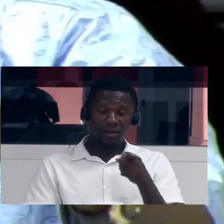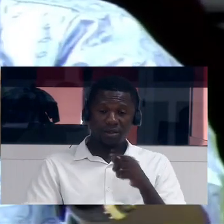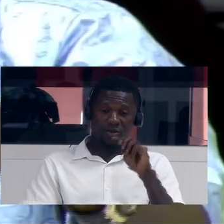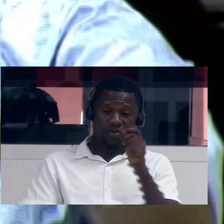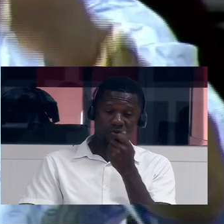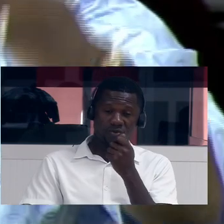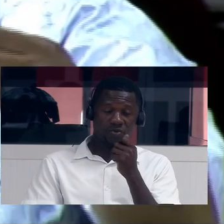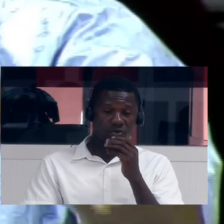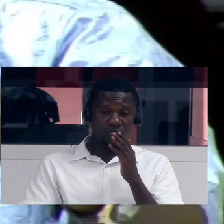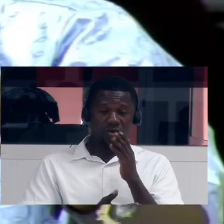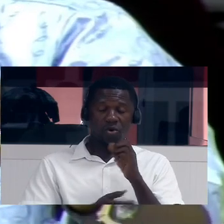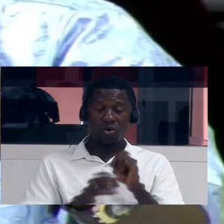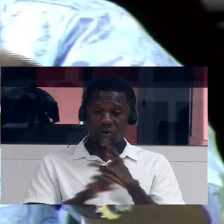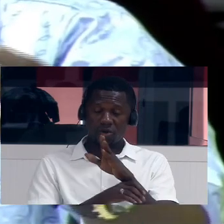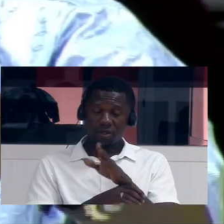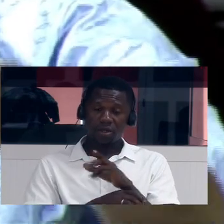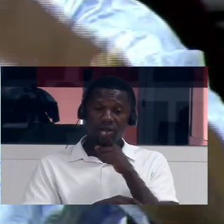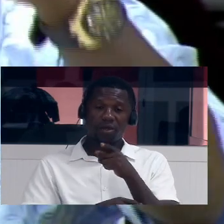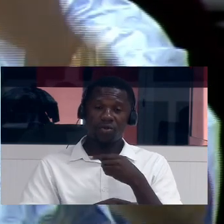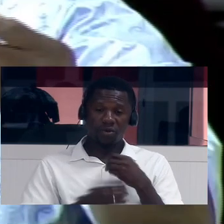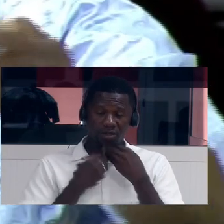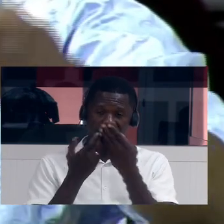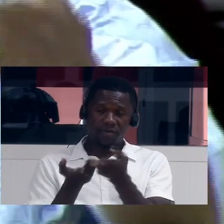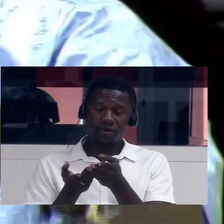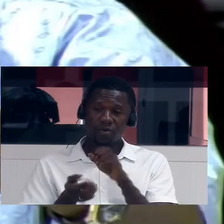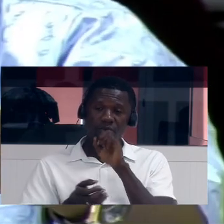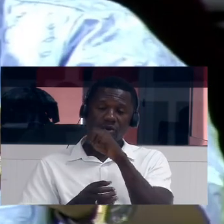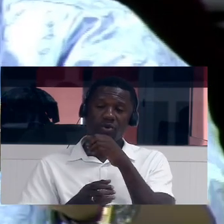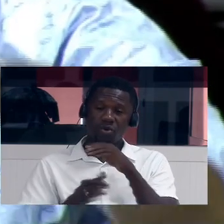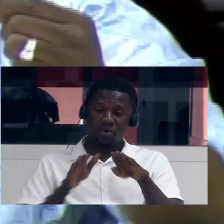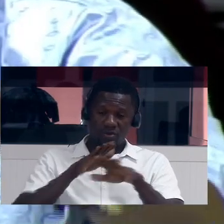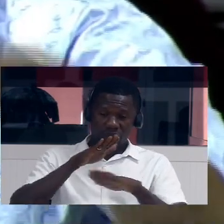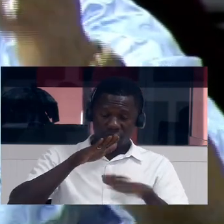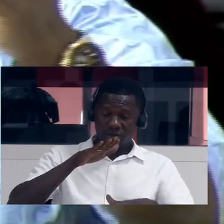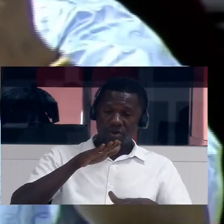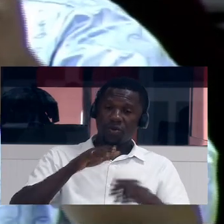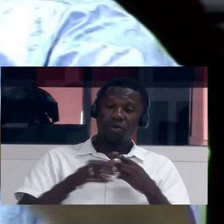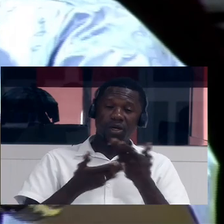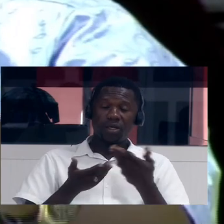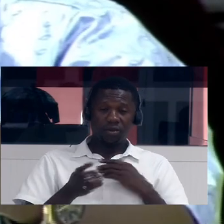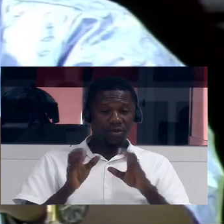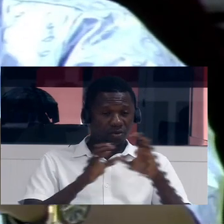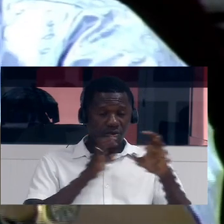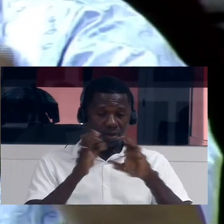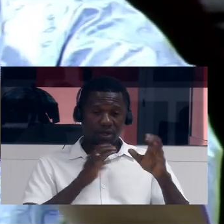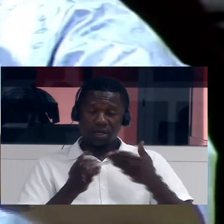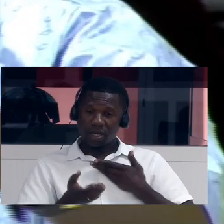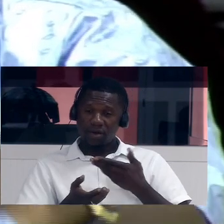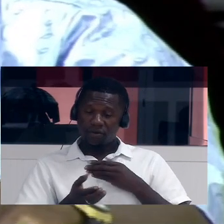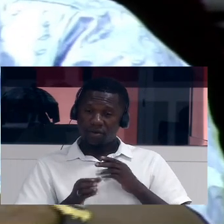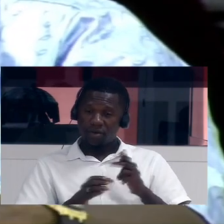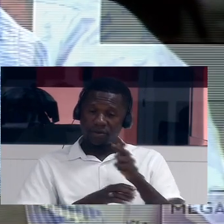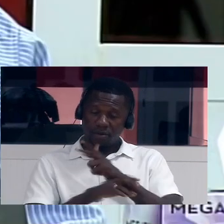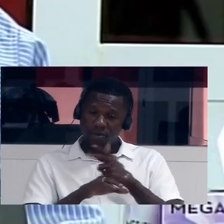new fact, this new order that you have given to your subordinates, whether it's been communicated to the